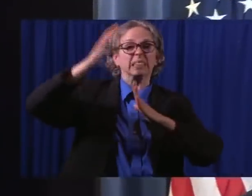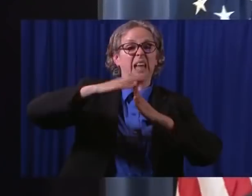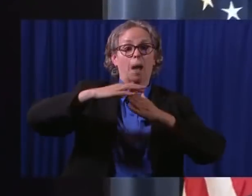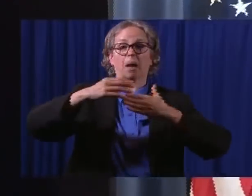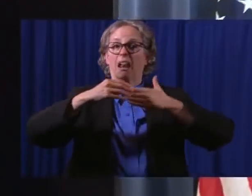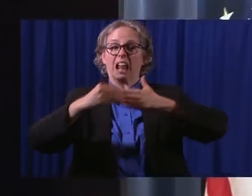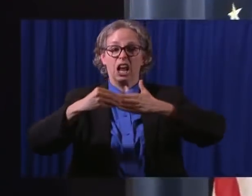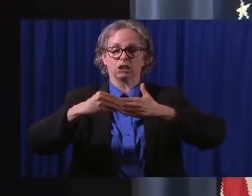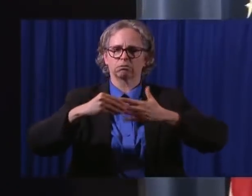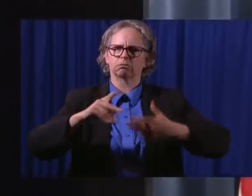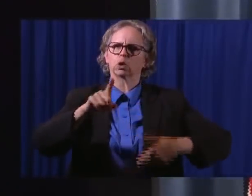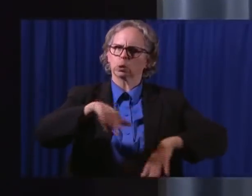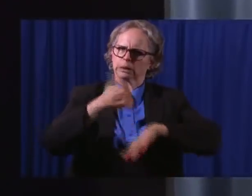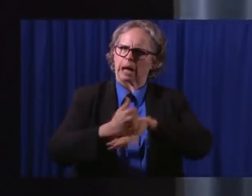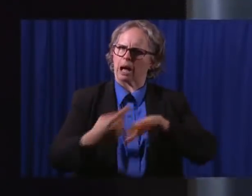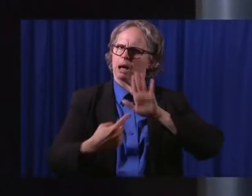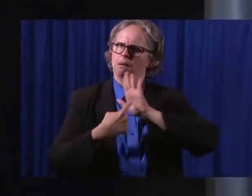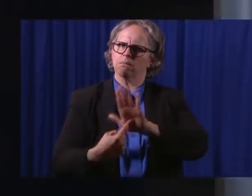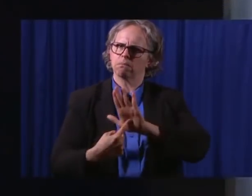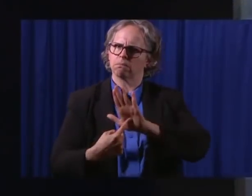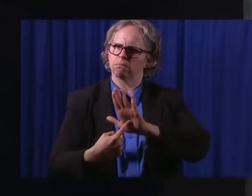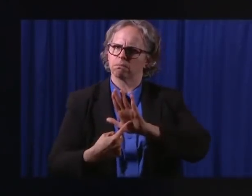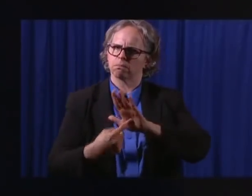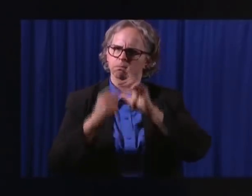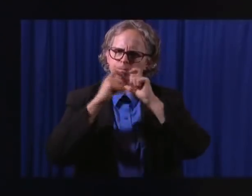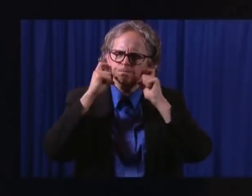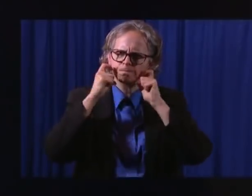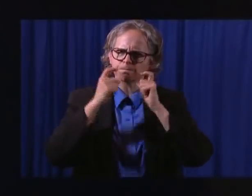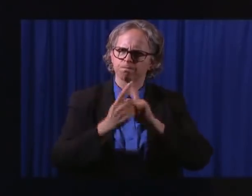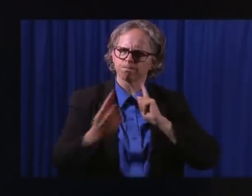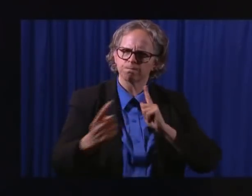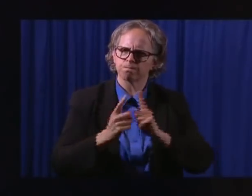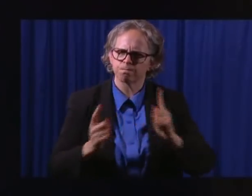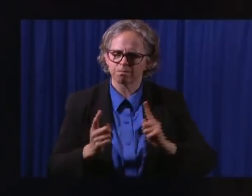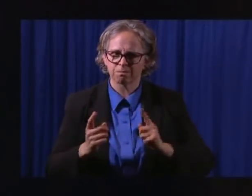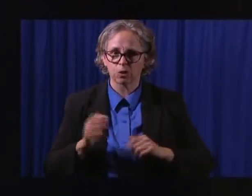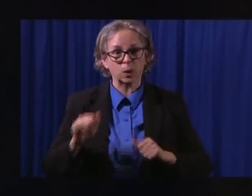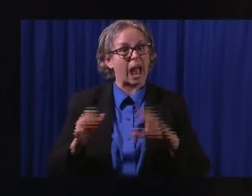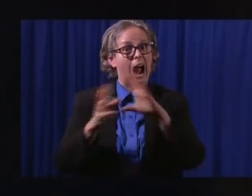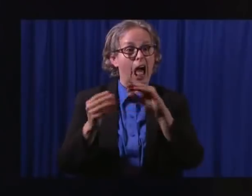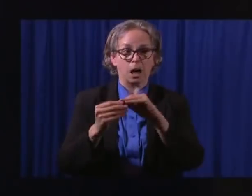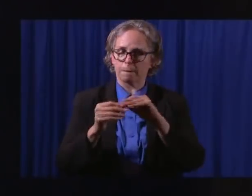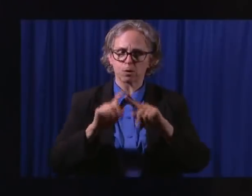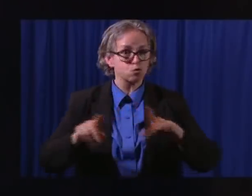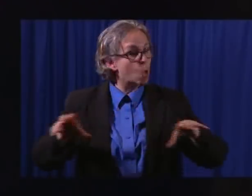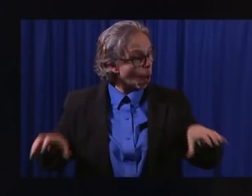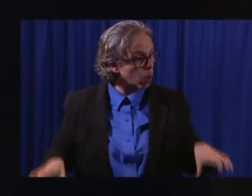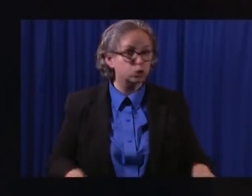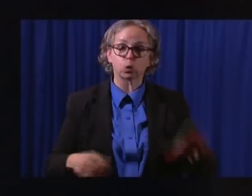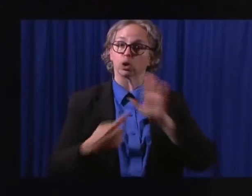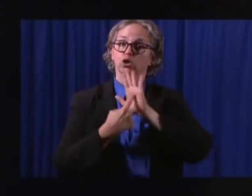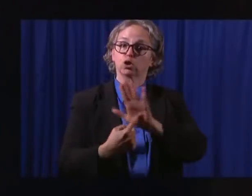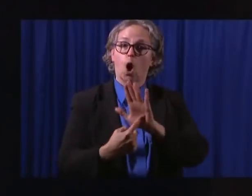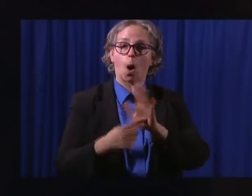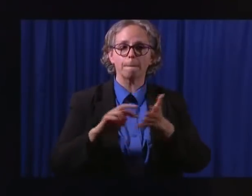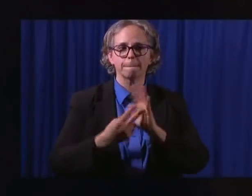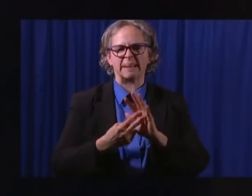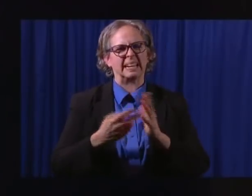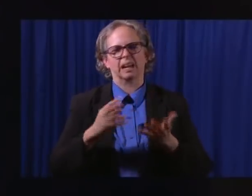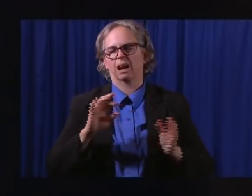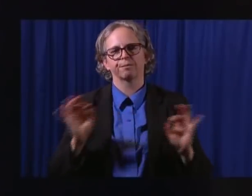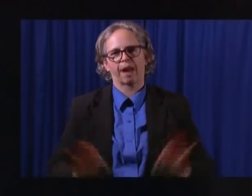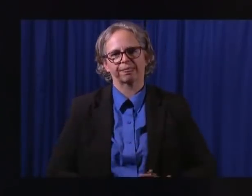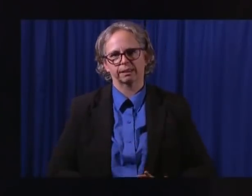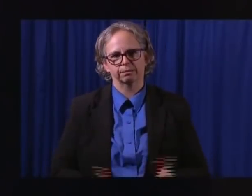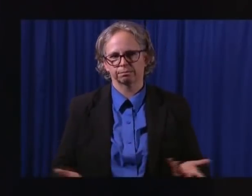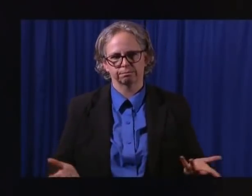difficult to just talk about if you're not going to be walking it out. Staff, employees, customers, and community are really watching our